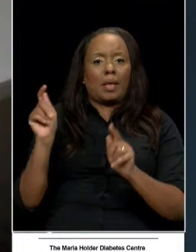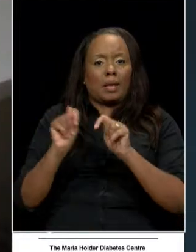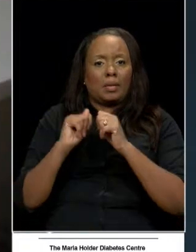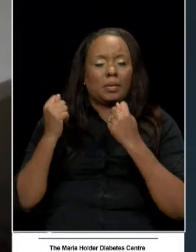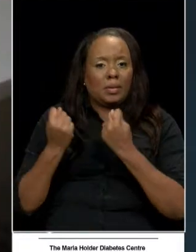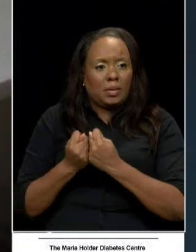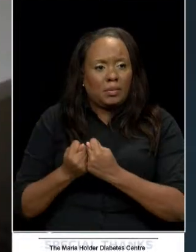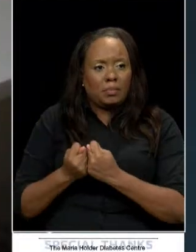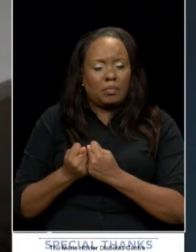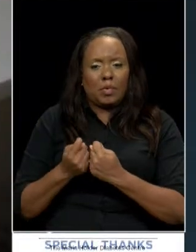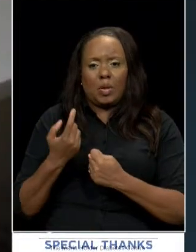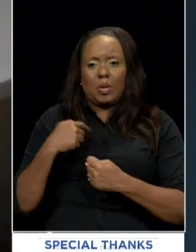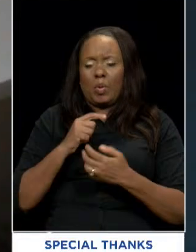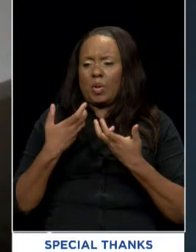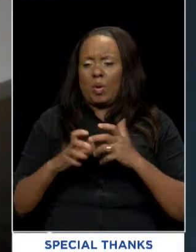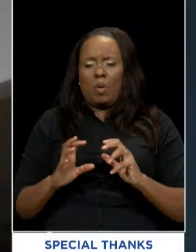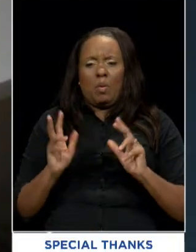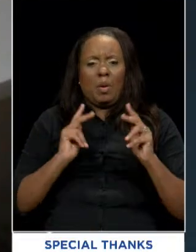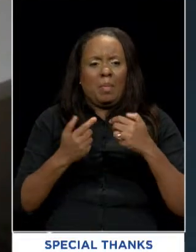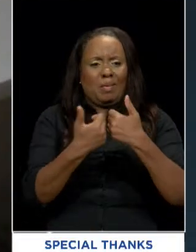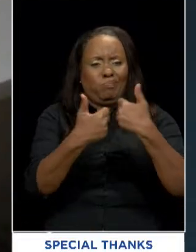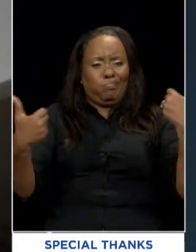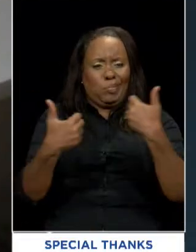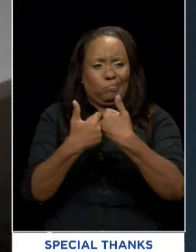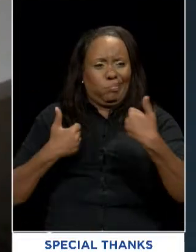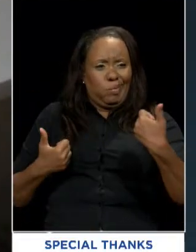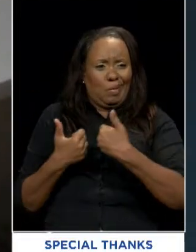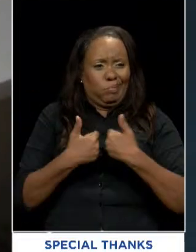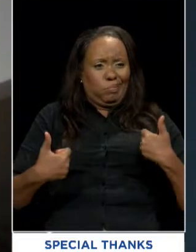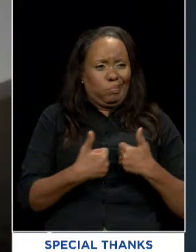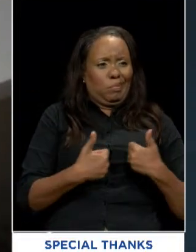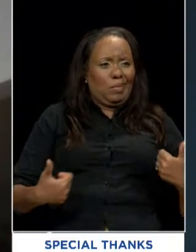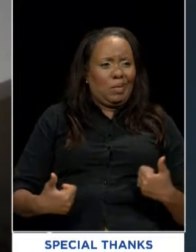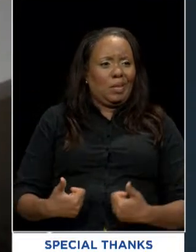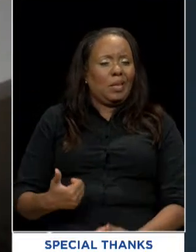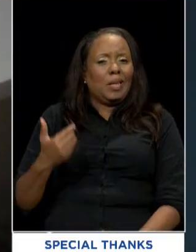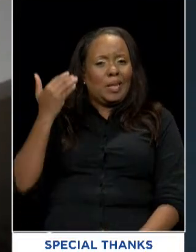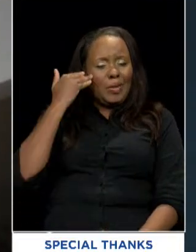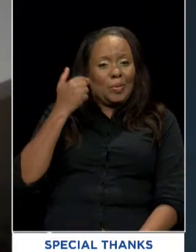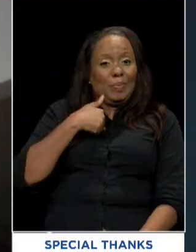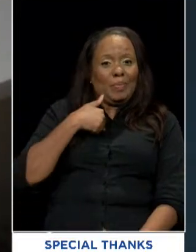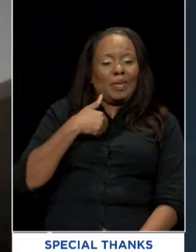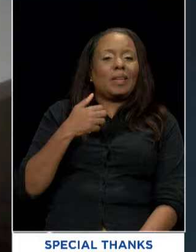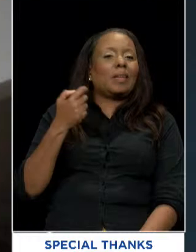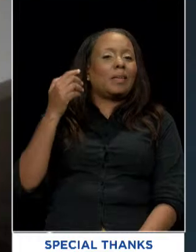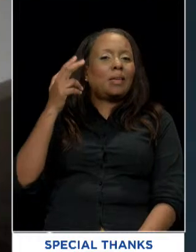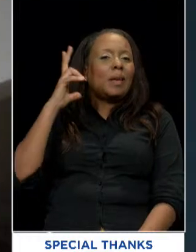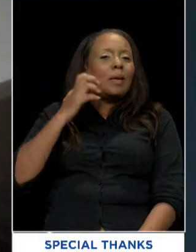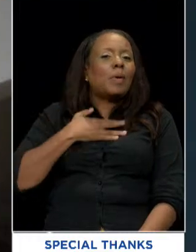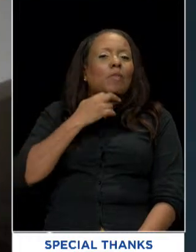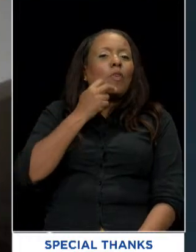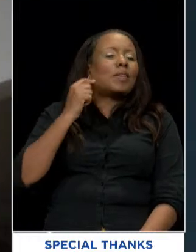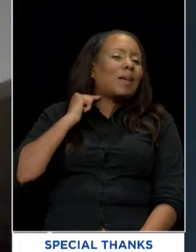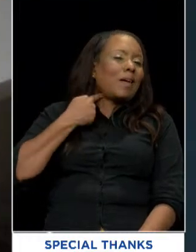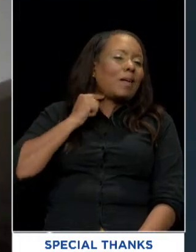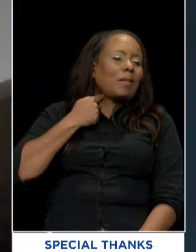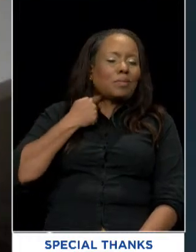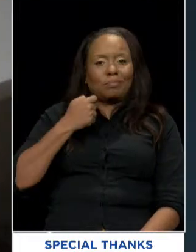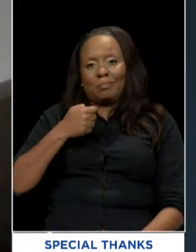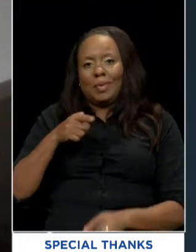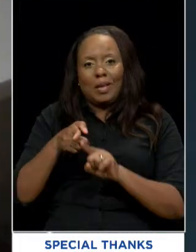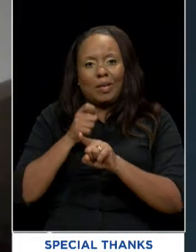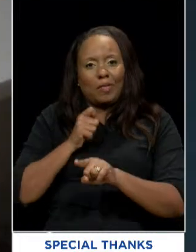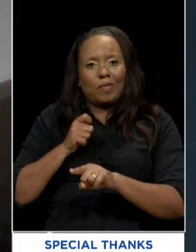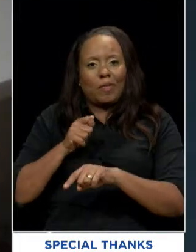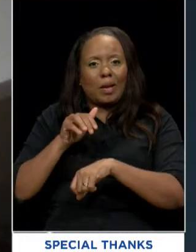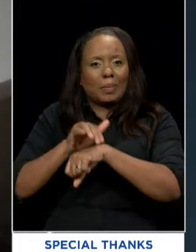not segregate everybody with diabetes. As you can tell, I'm from the UK, and that's how we've always